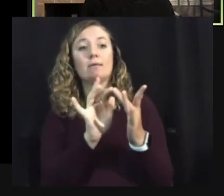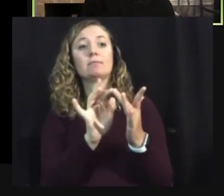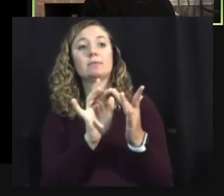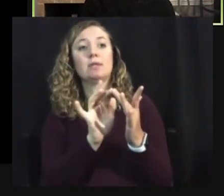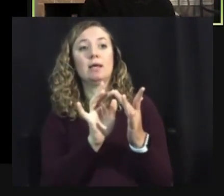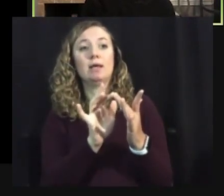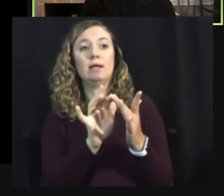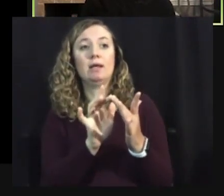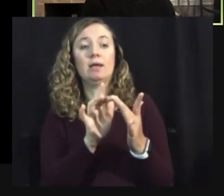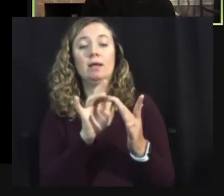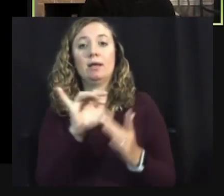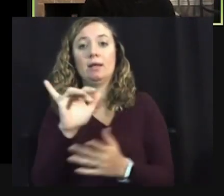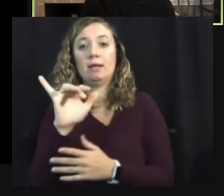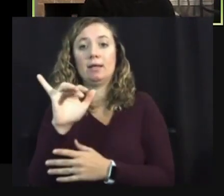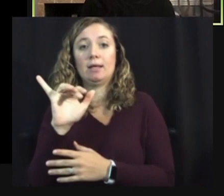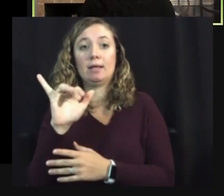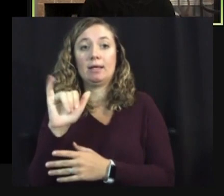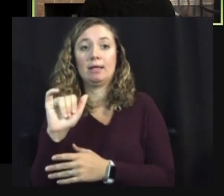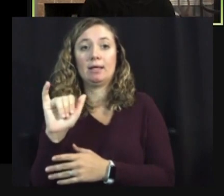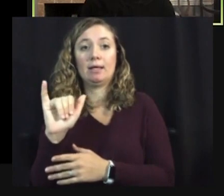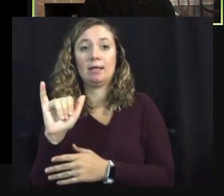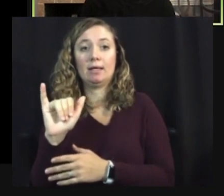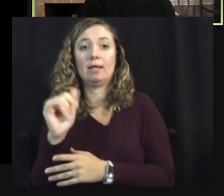T on